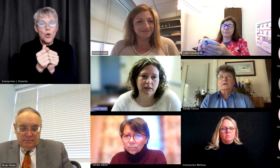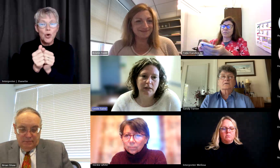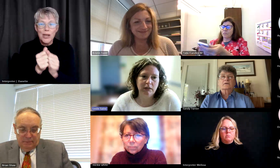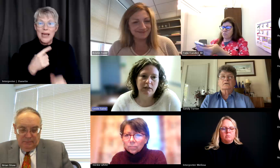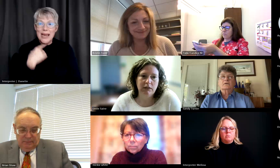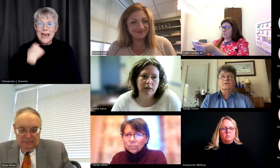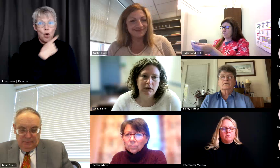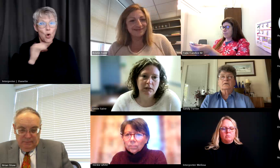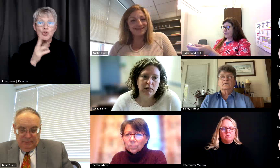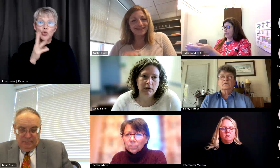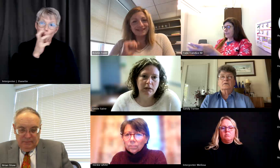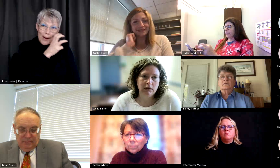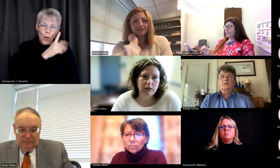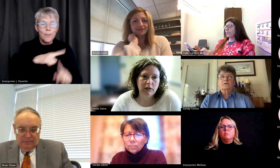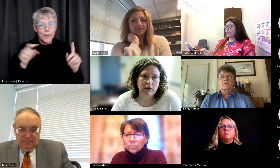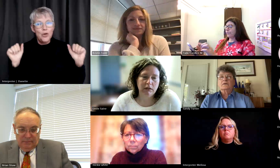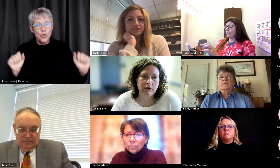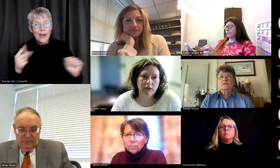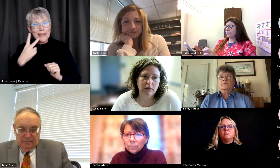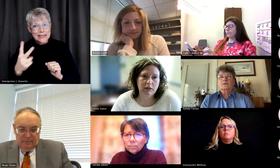everybody.